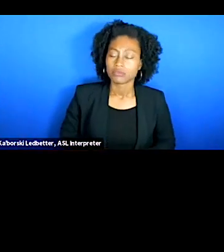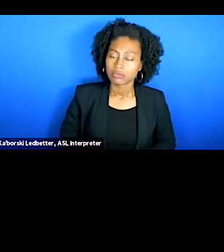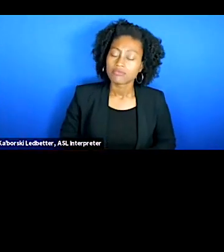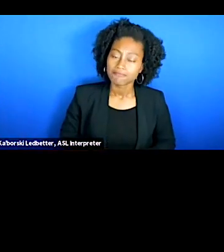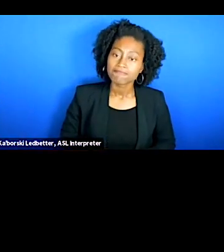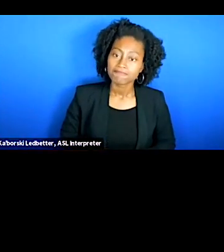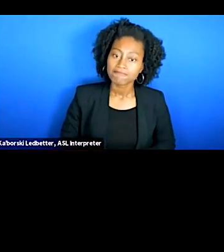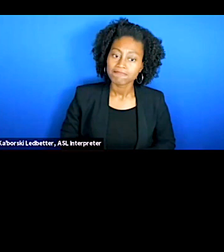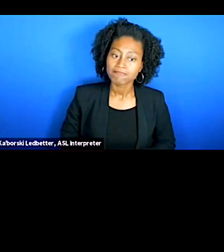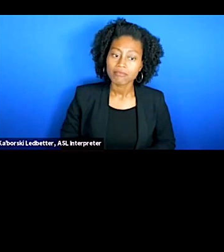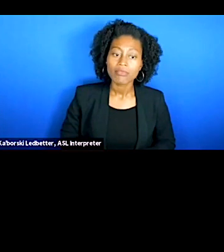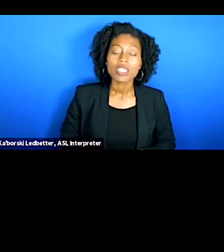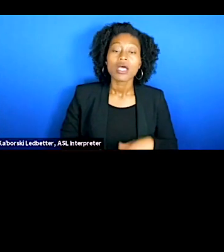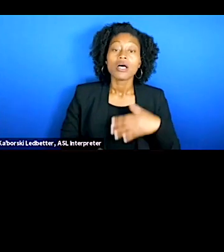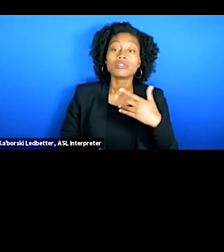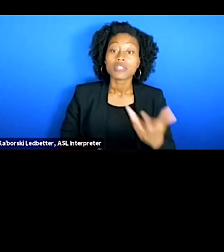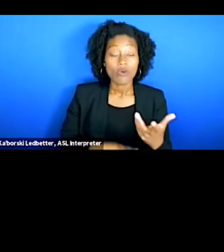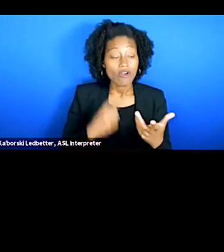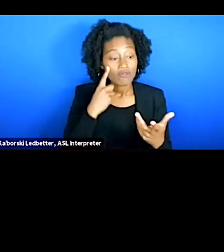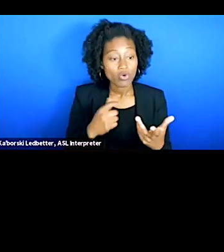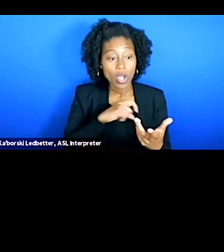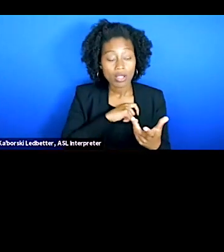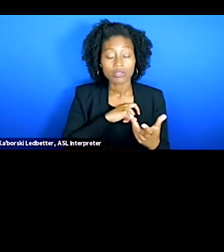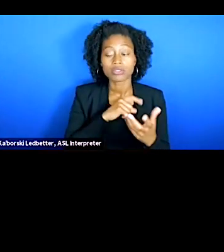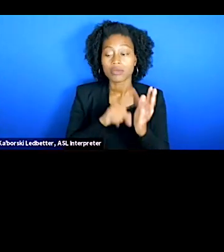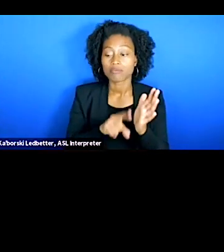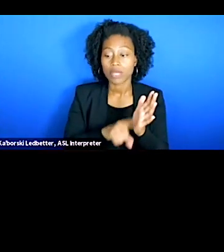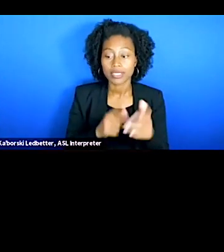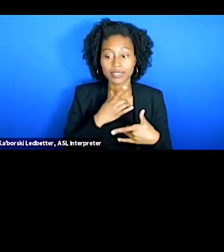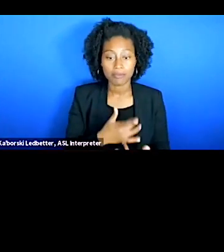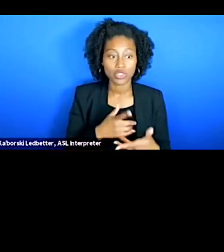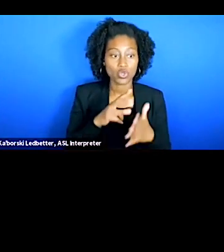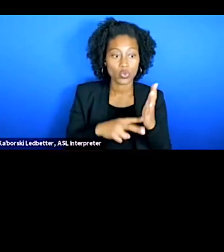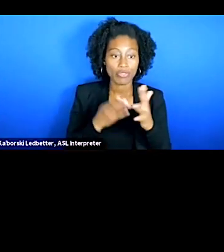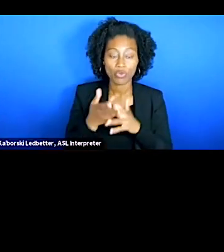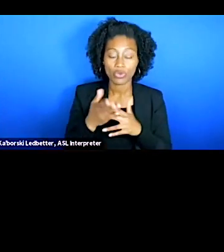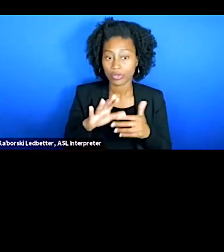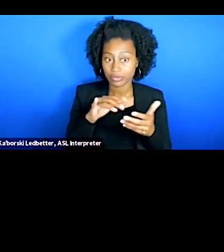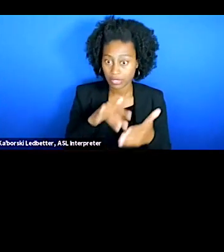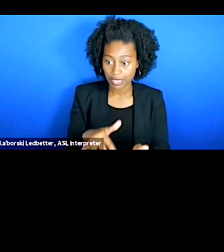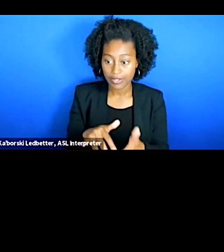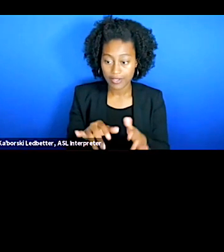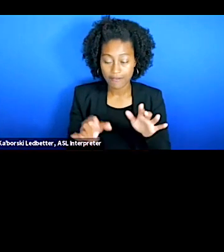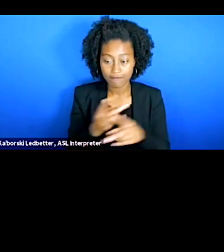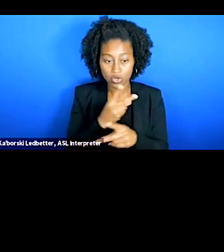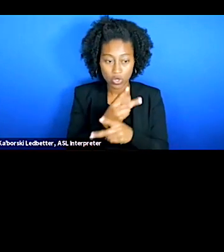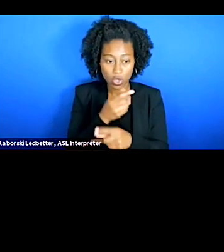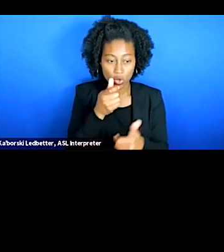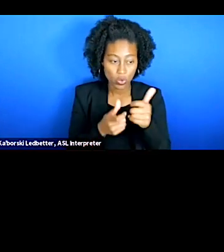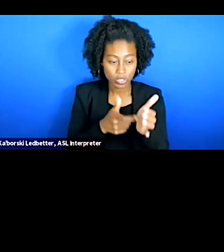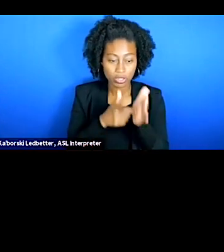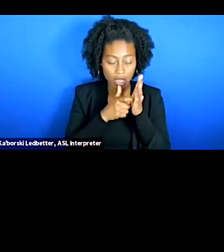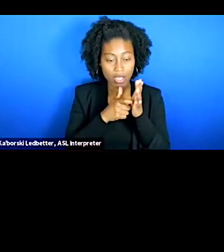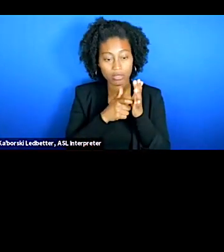The process for quality appraisal typically includes reading through the study and noting which criteria the piece